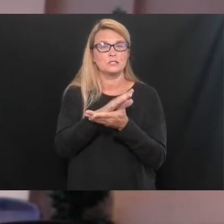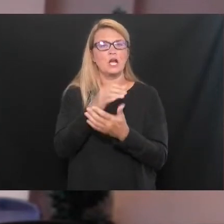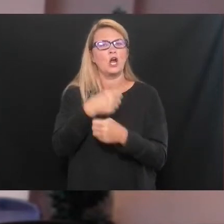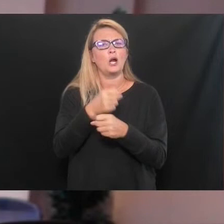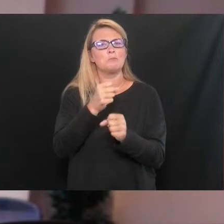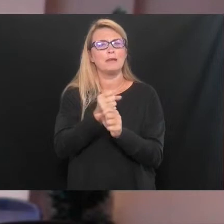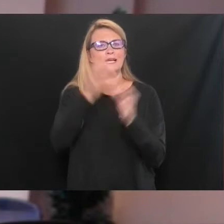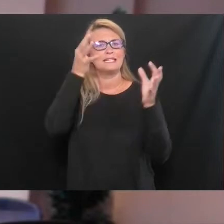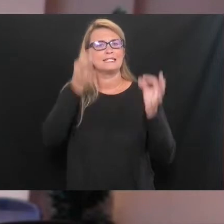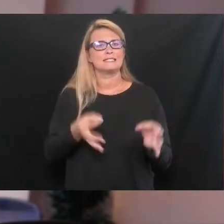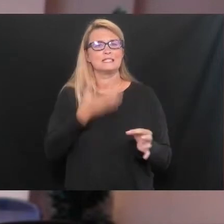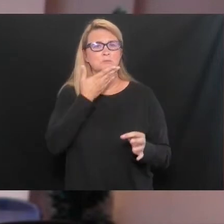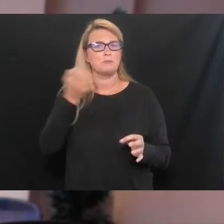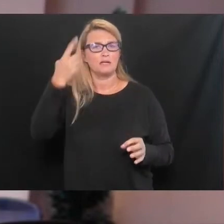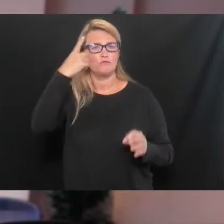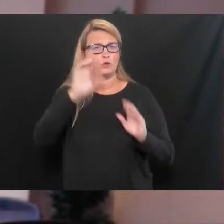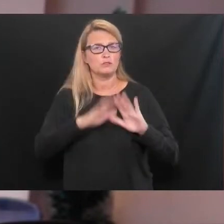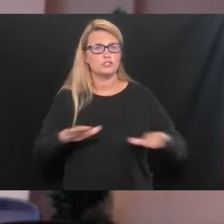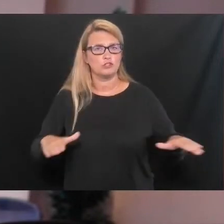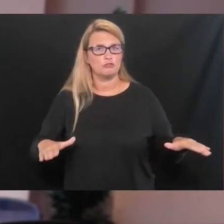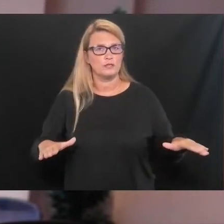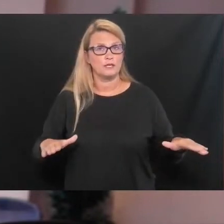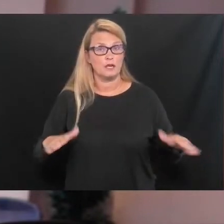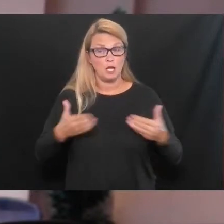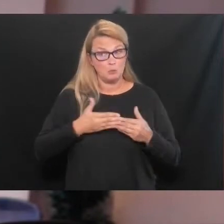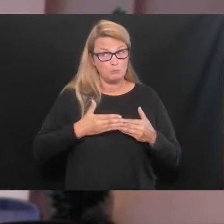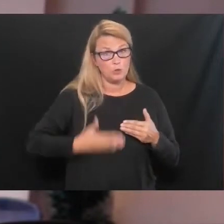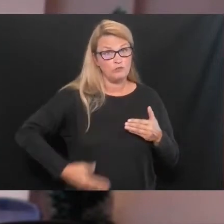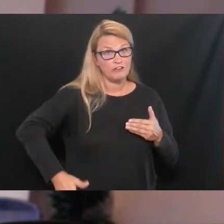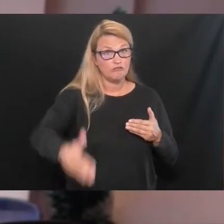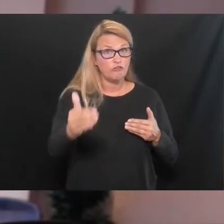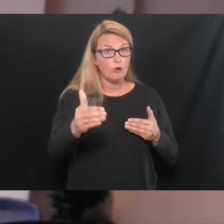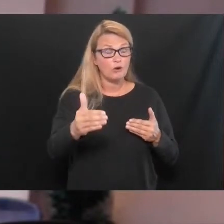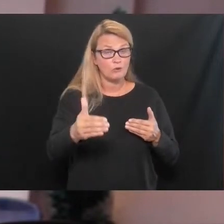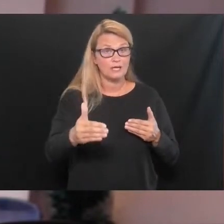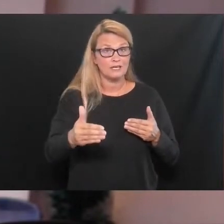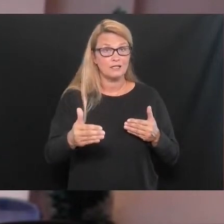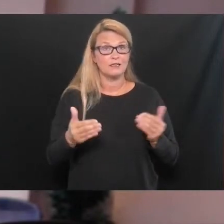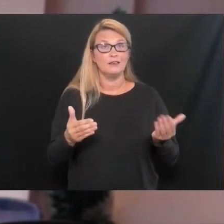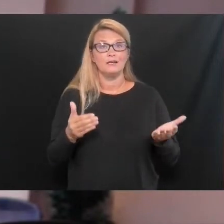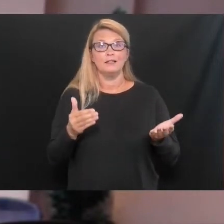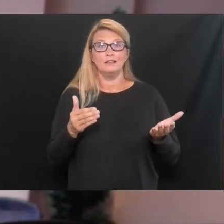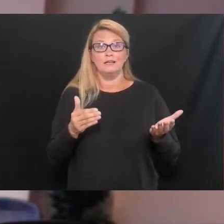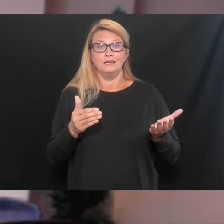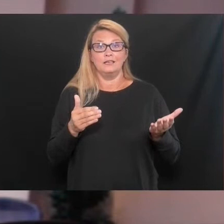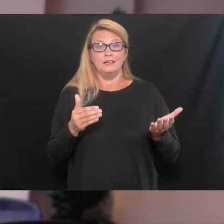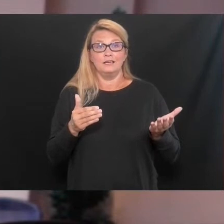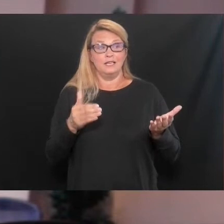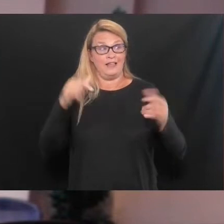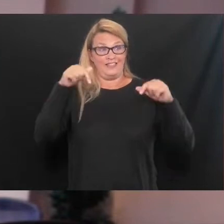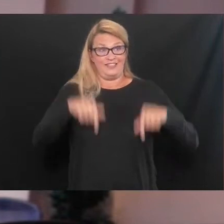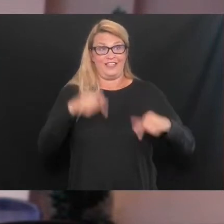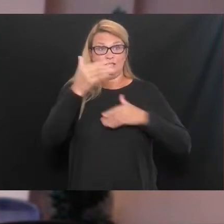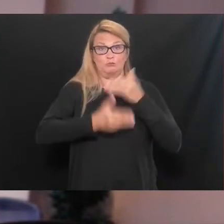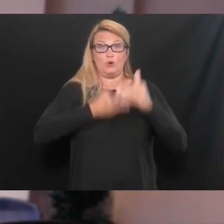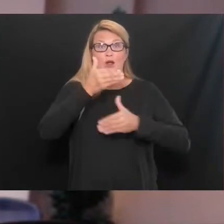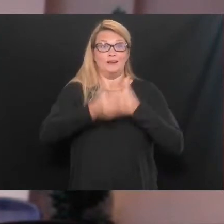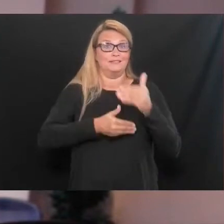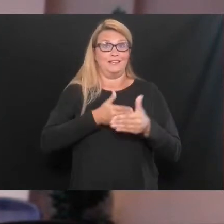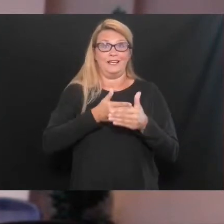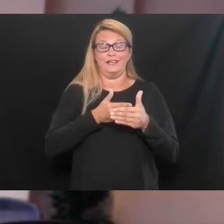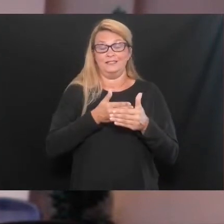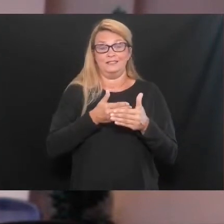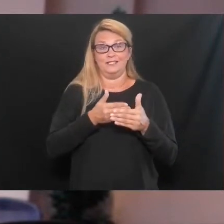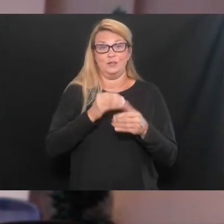for the children. And as we go forward, this unfolding process that we are seeing